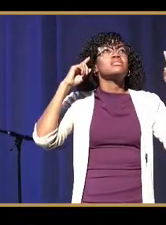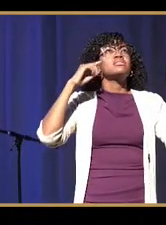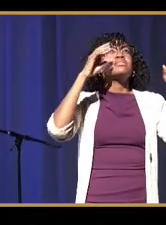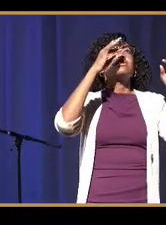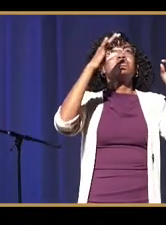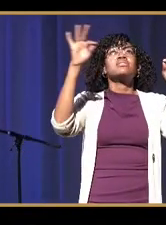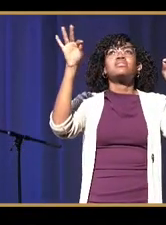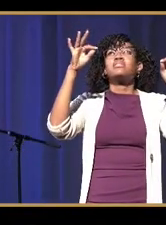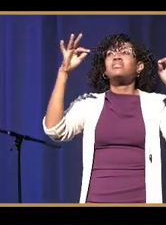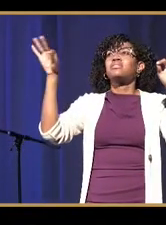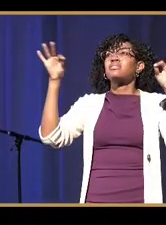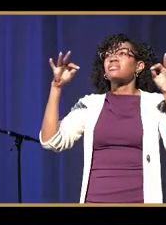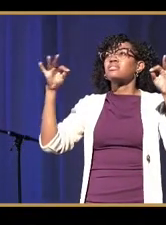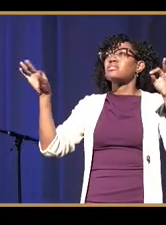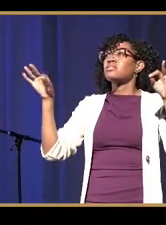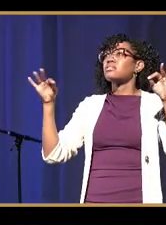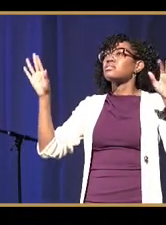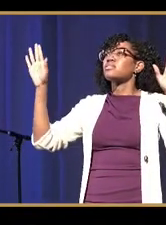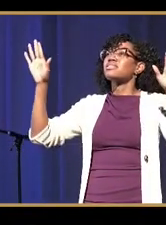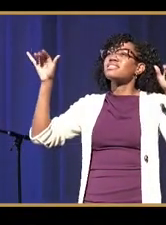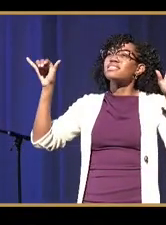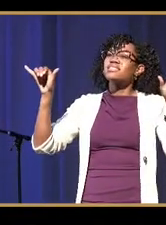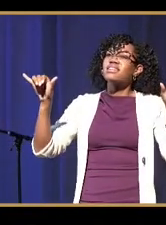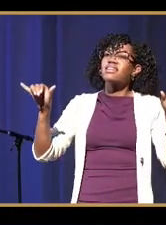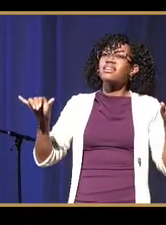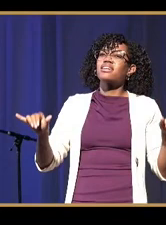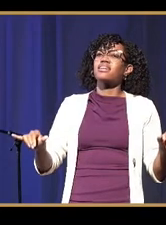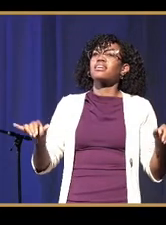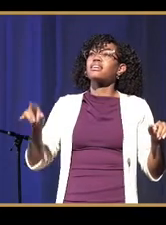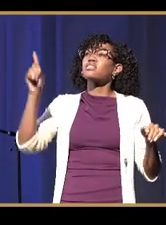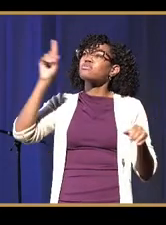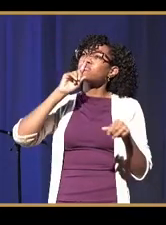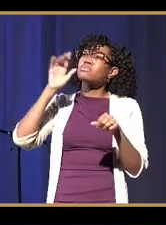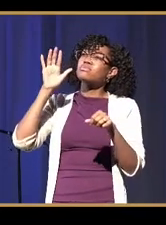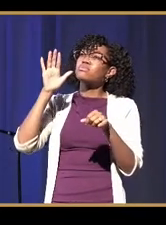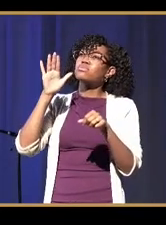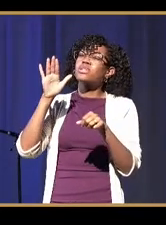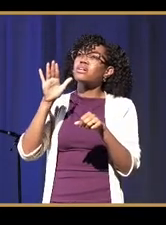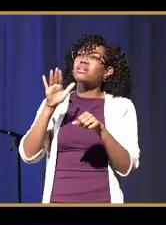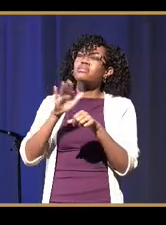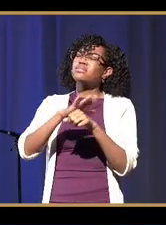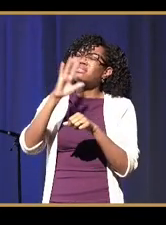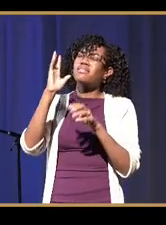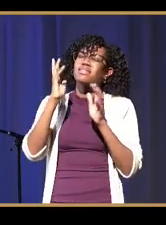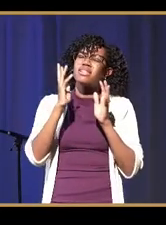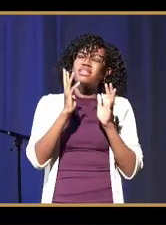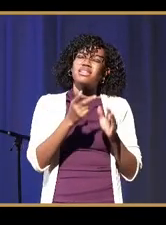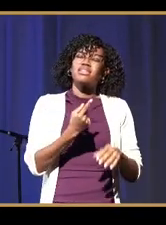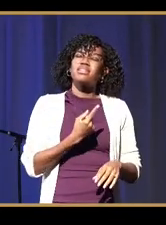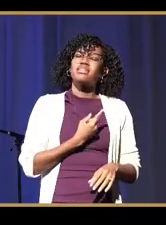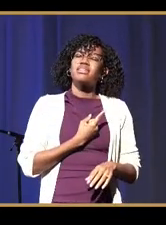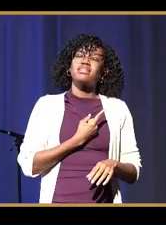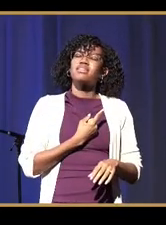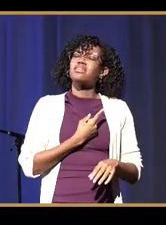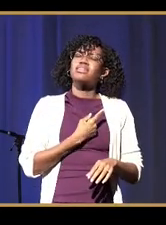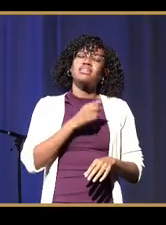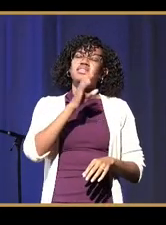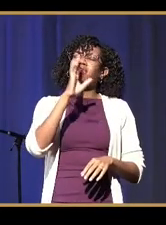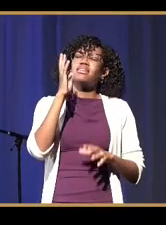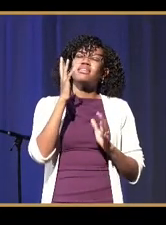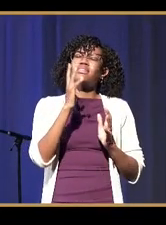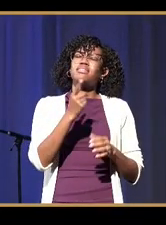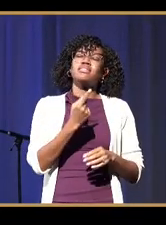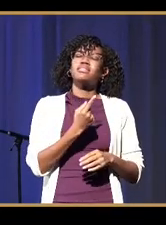saying, fight on, 'cause he promised never to leave us, never to leave us